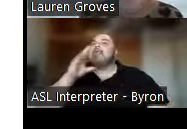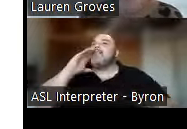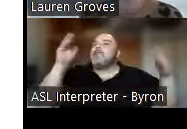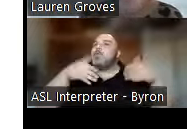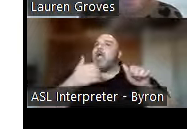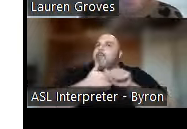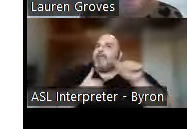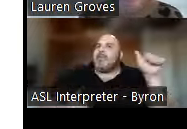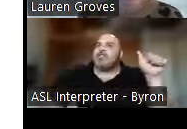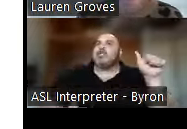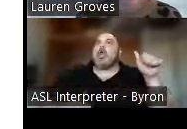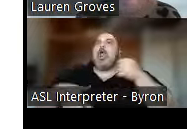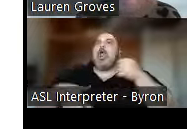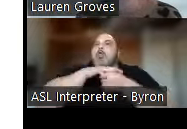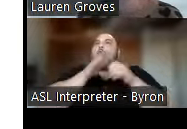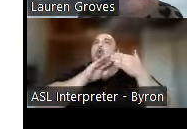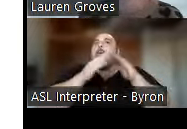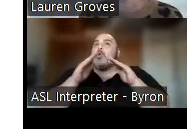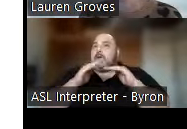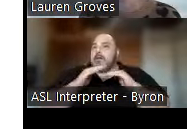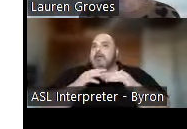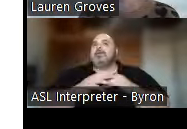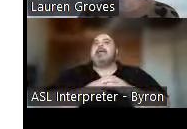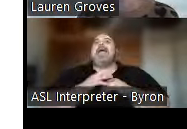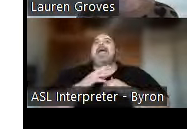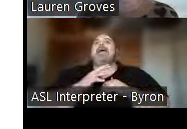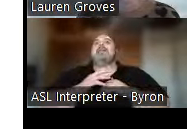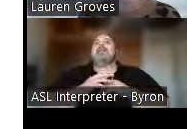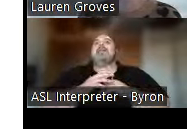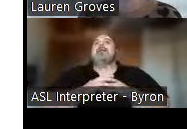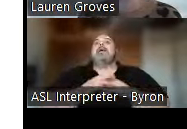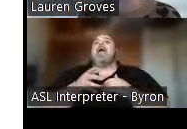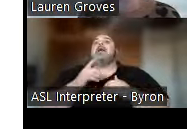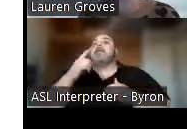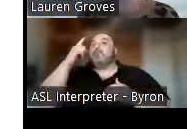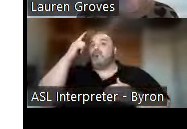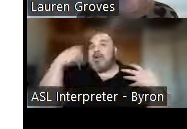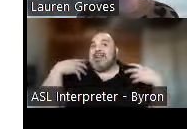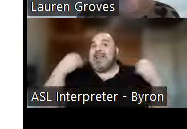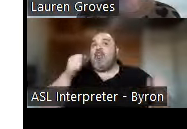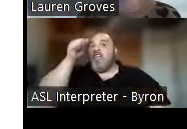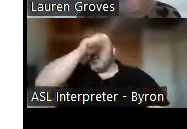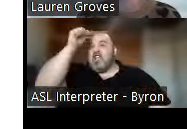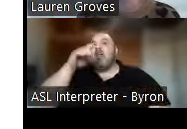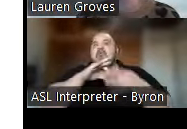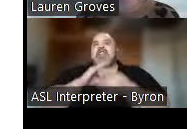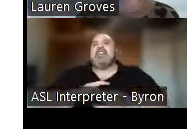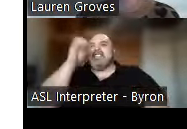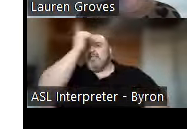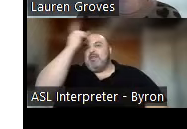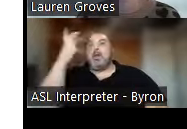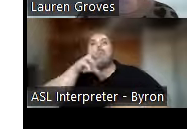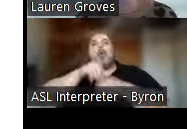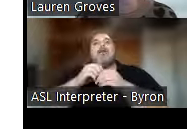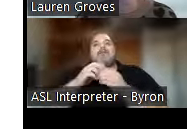prevention in the local community level and making brain health and Alzheimer's and related dementia part of the